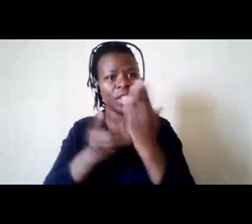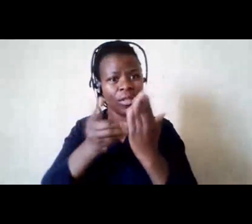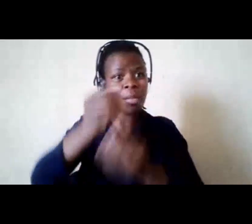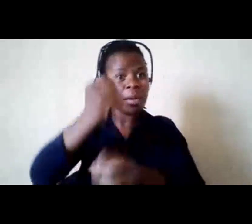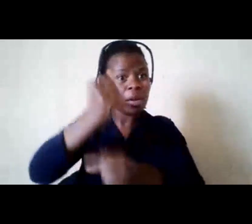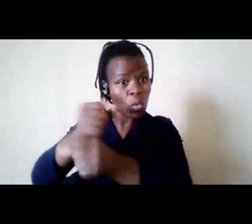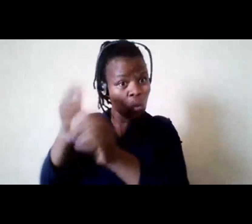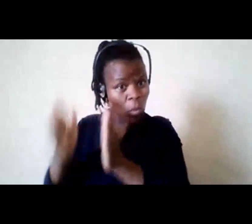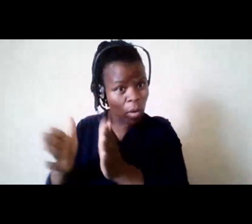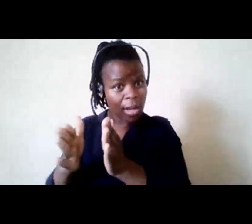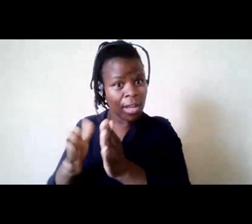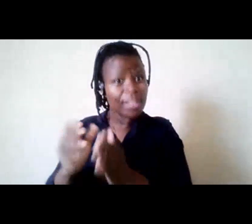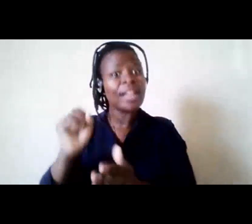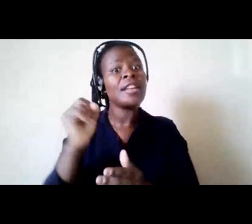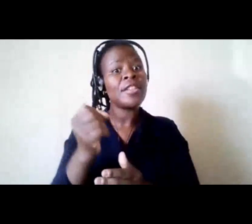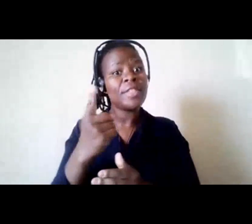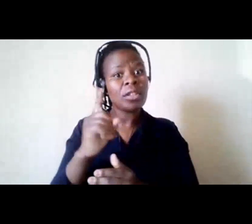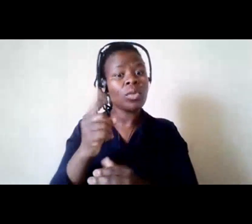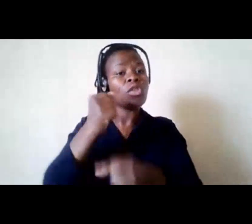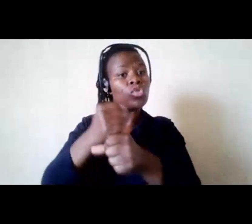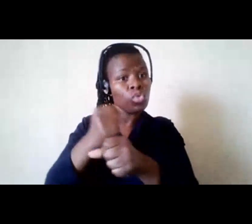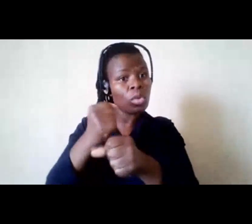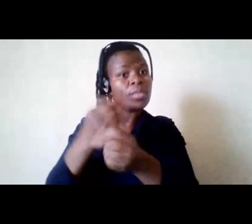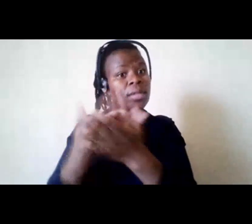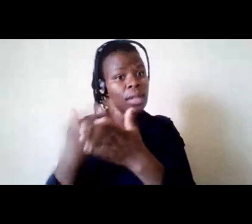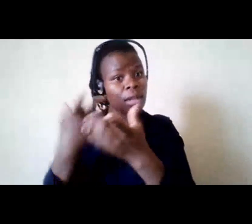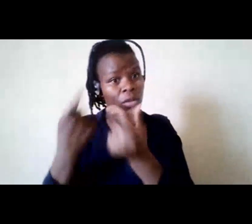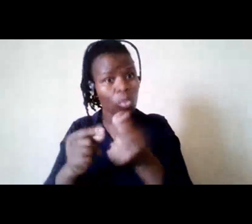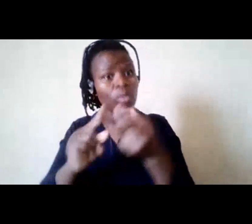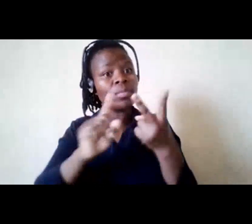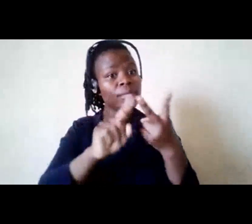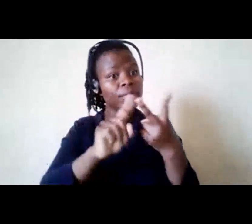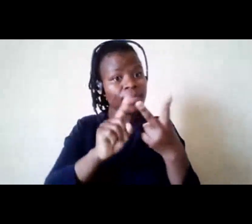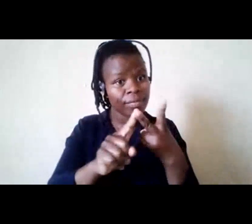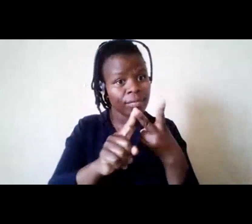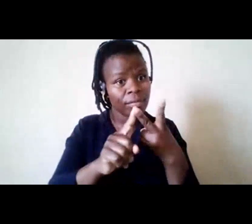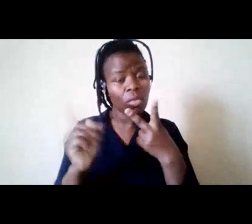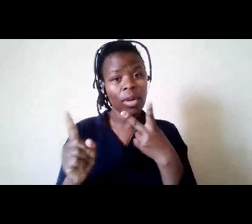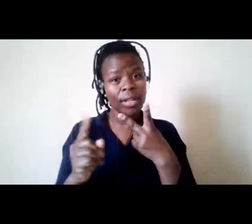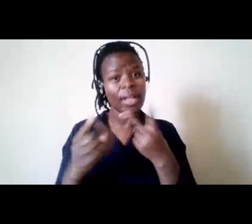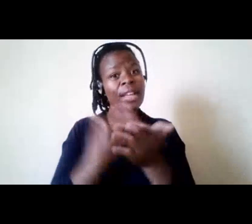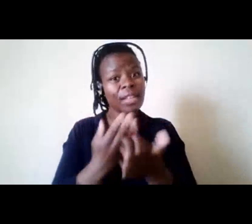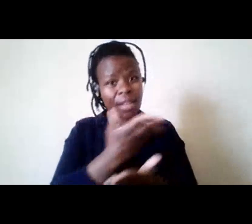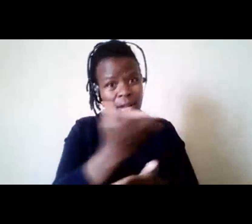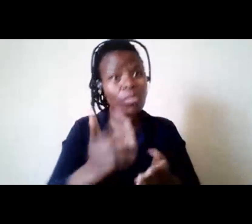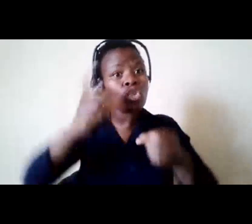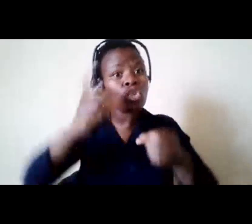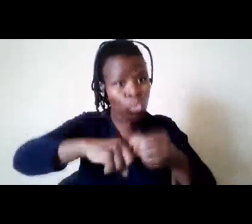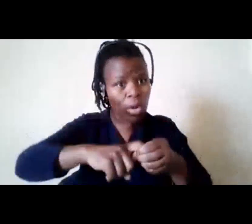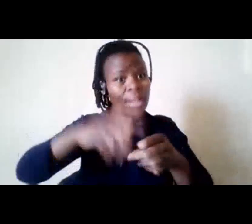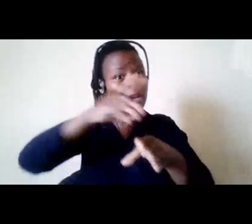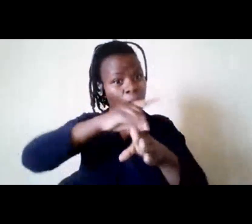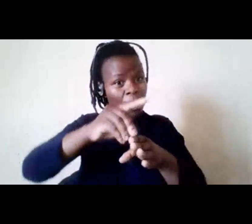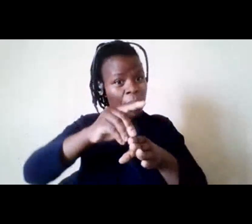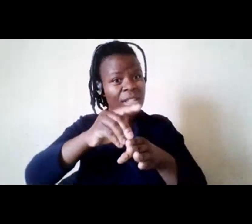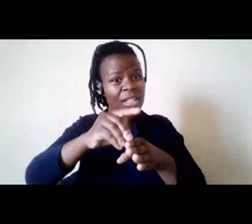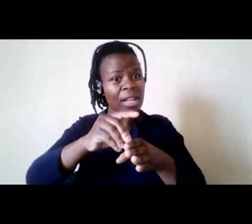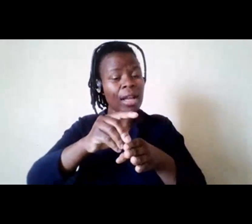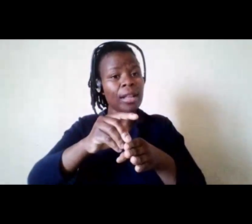all, jobs for them to be able to do. And second of all, for them to join the professional body. So